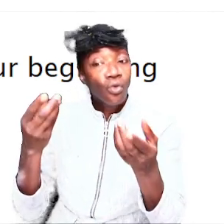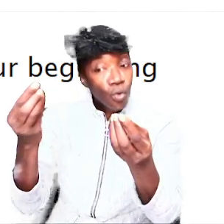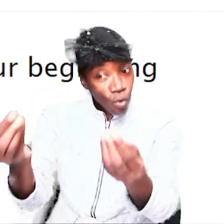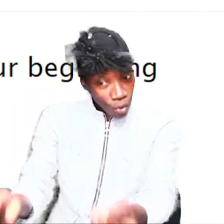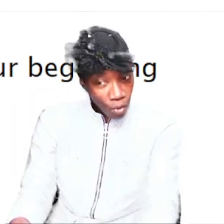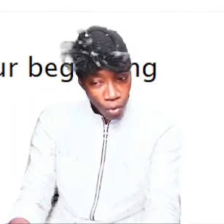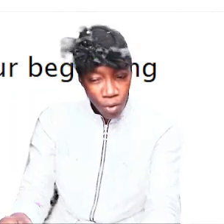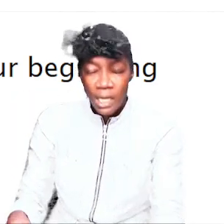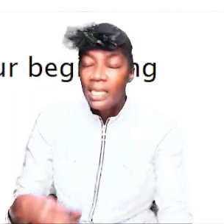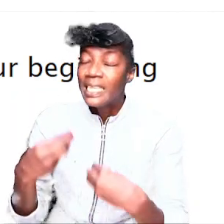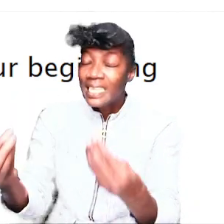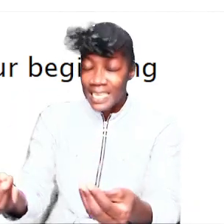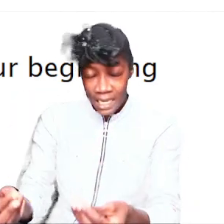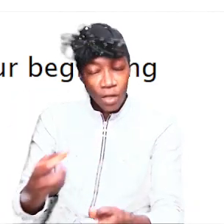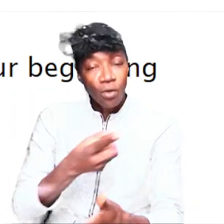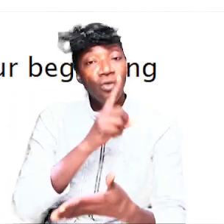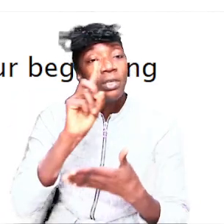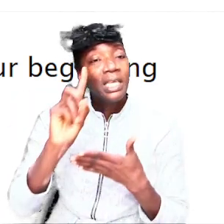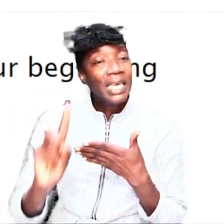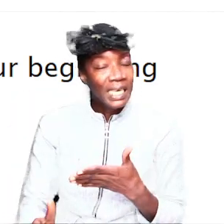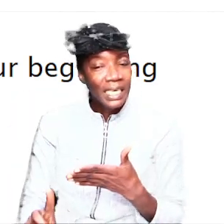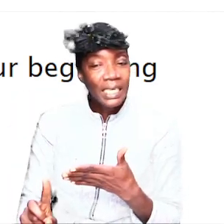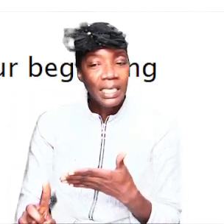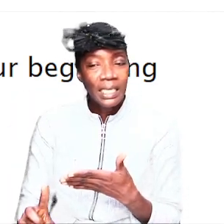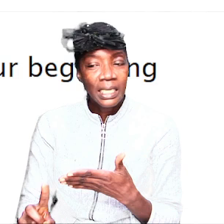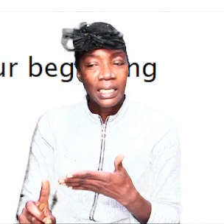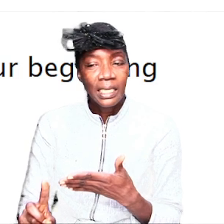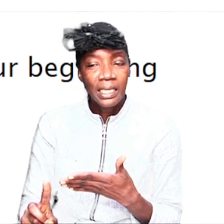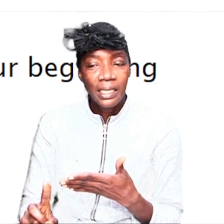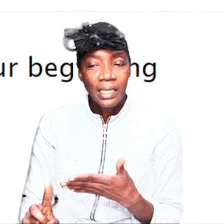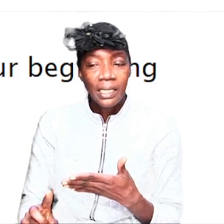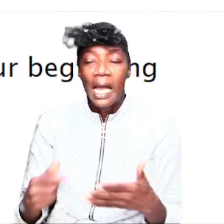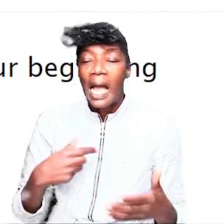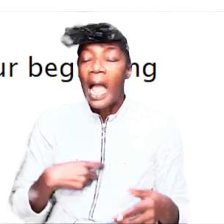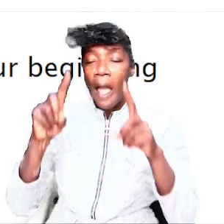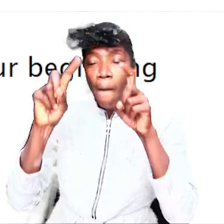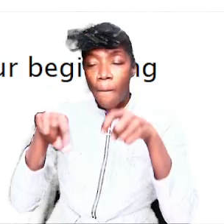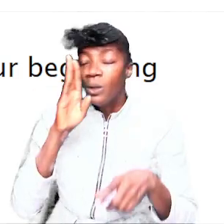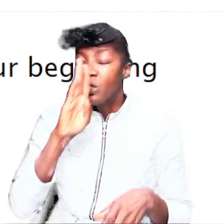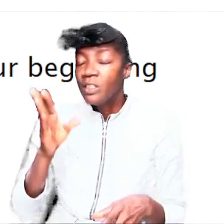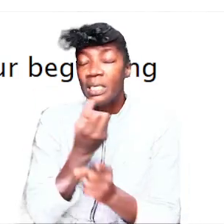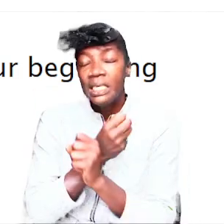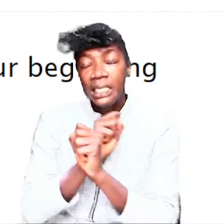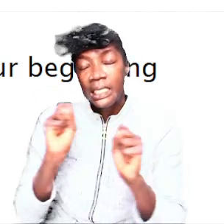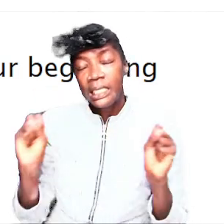to the end. Because at the end, I must be saved.